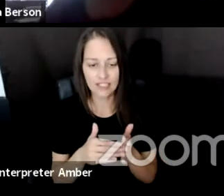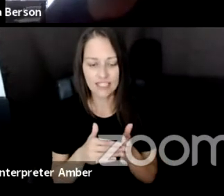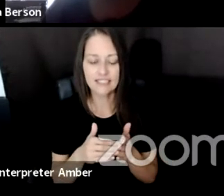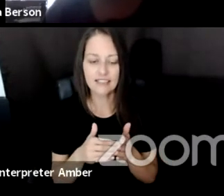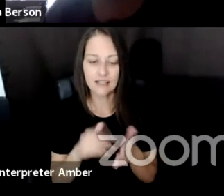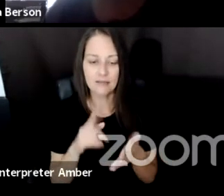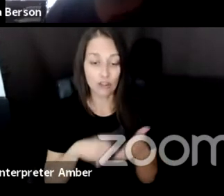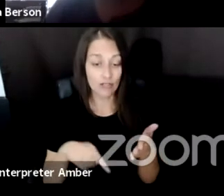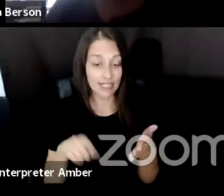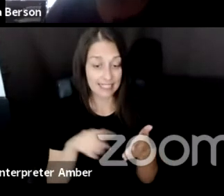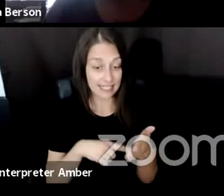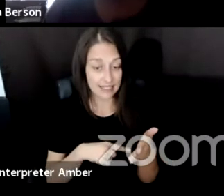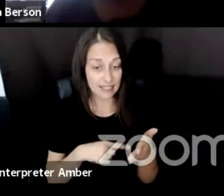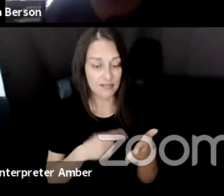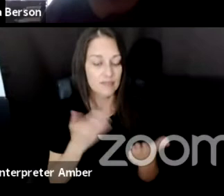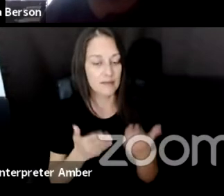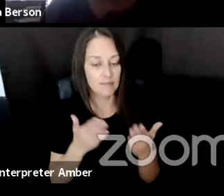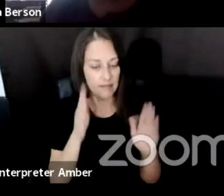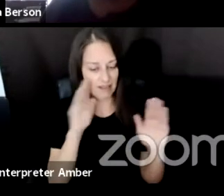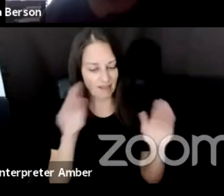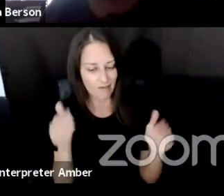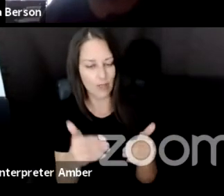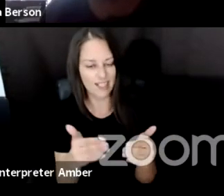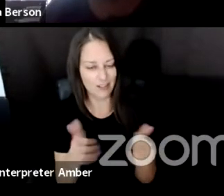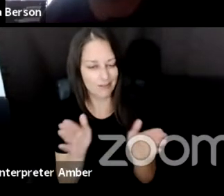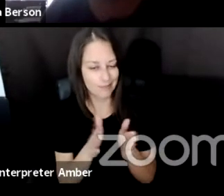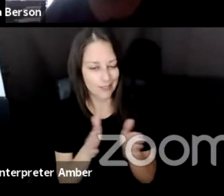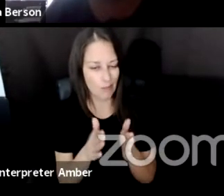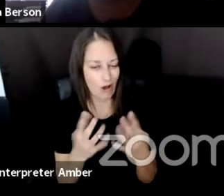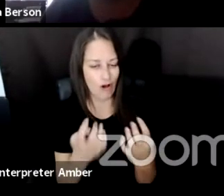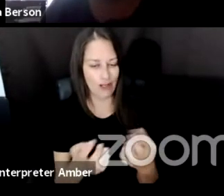a narrow audience, and I'm 100% on board with,